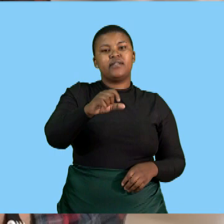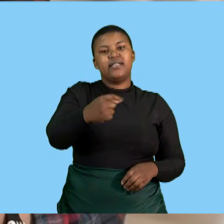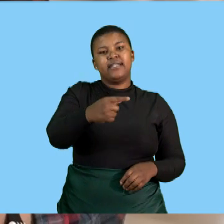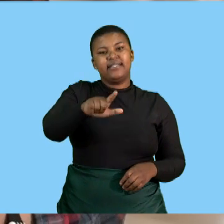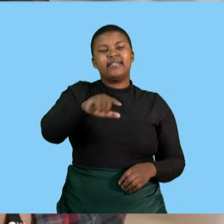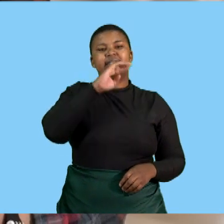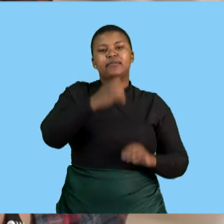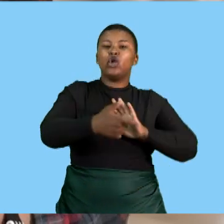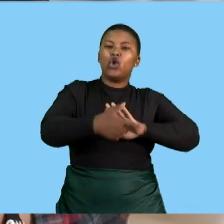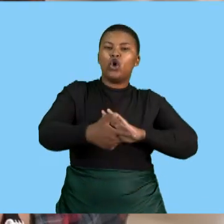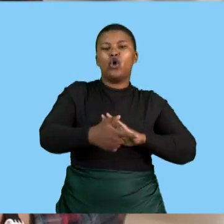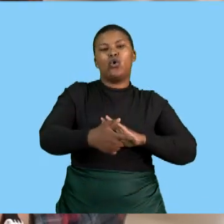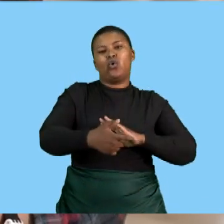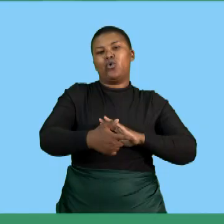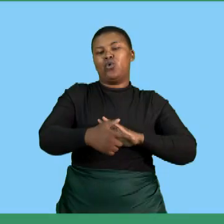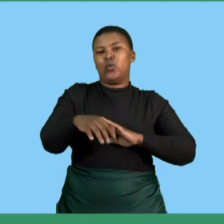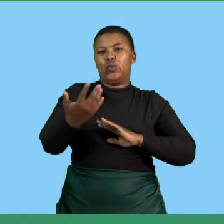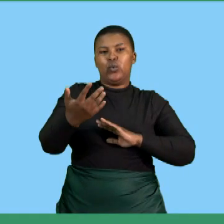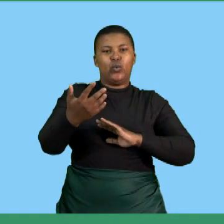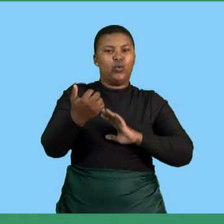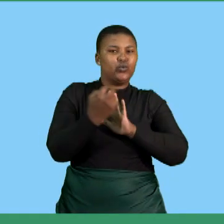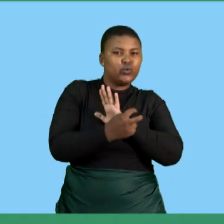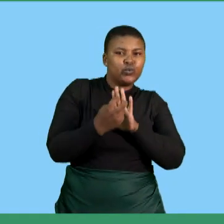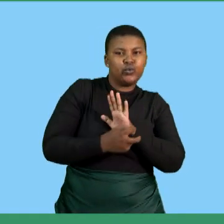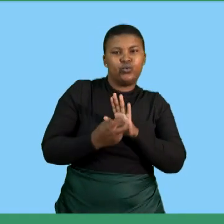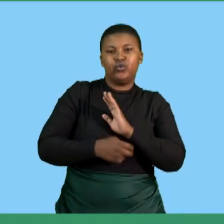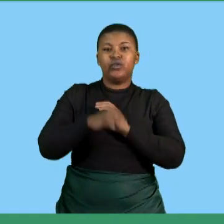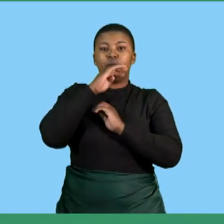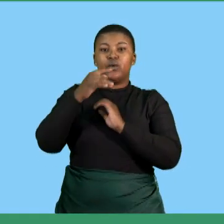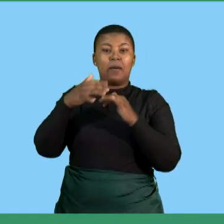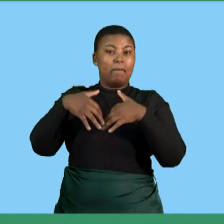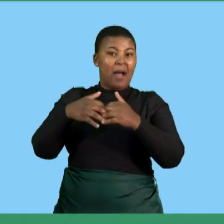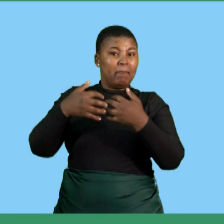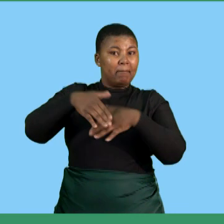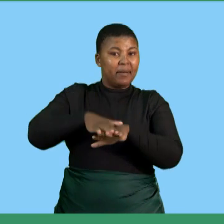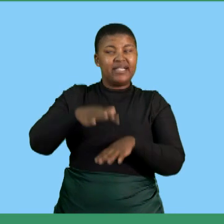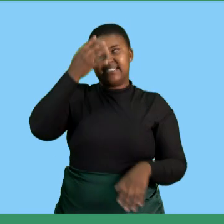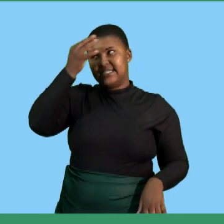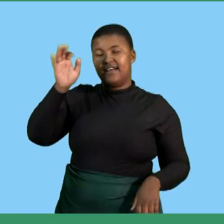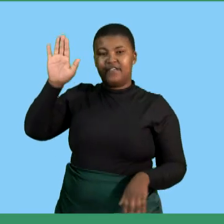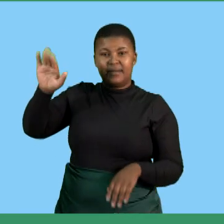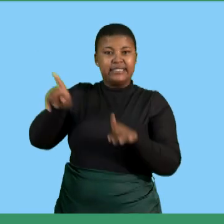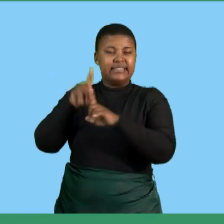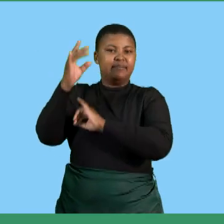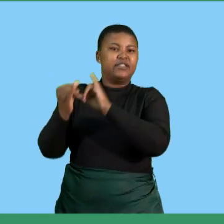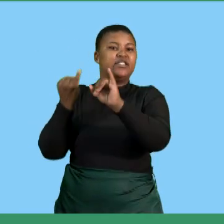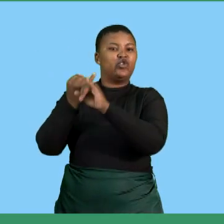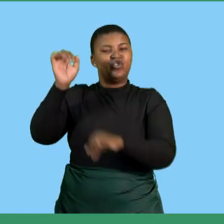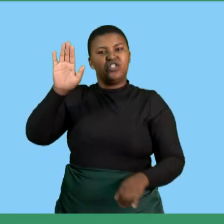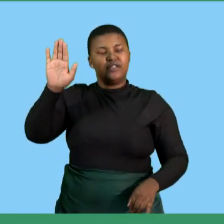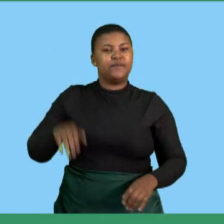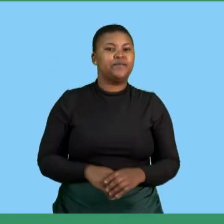environments, legal of course referring to laws or even rules that have been implemented by government and